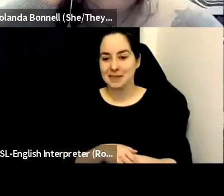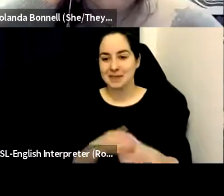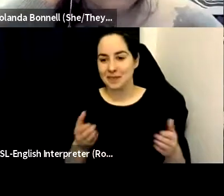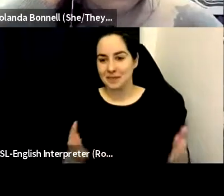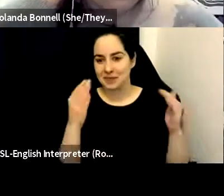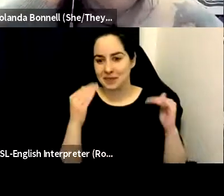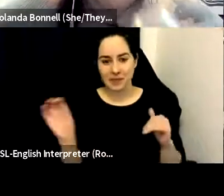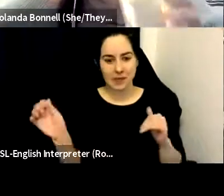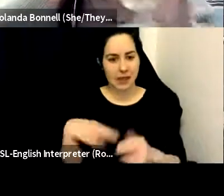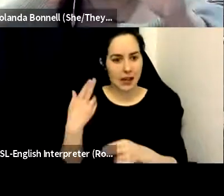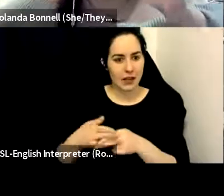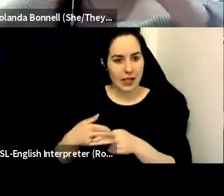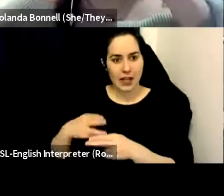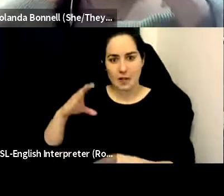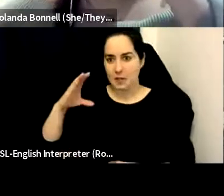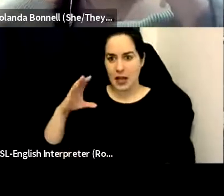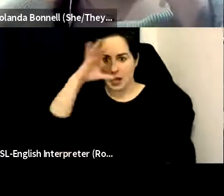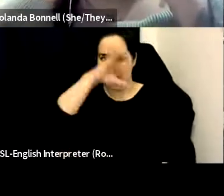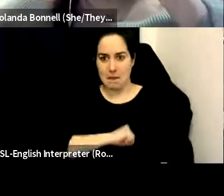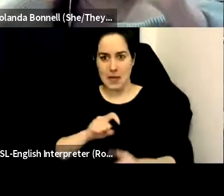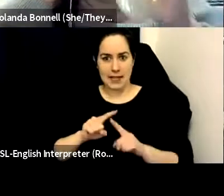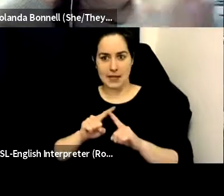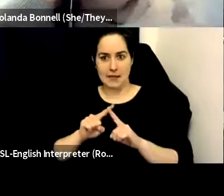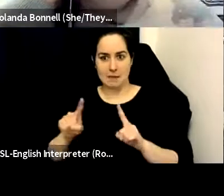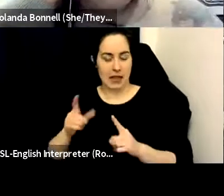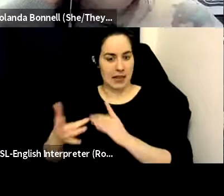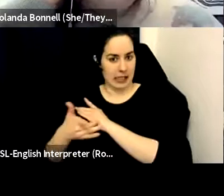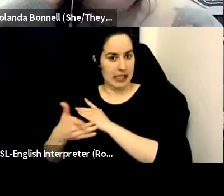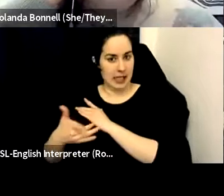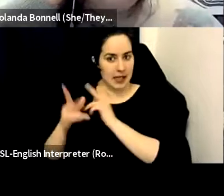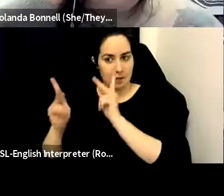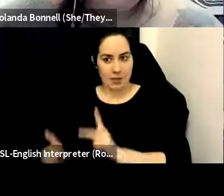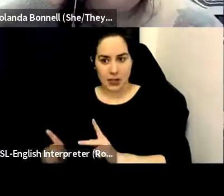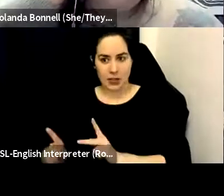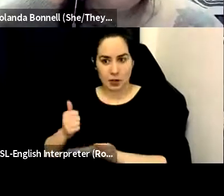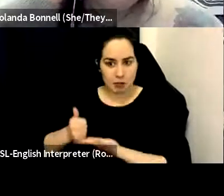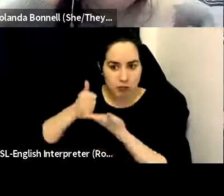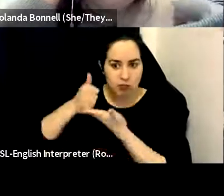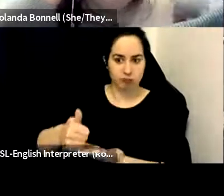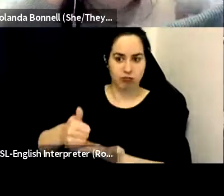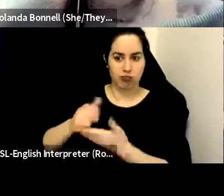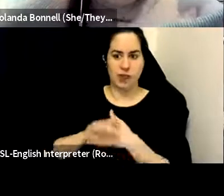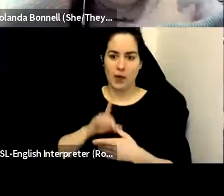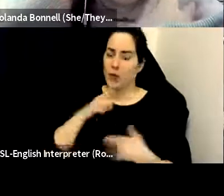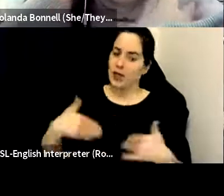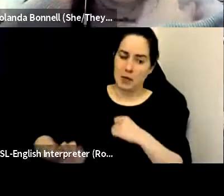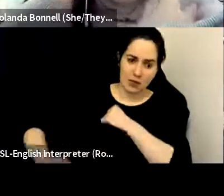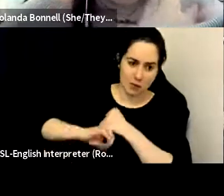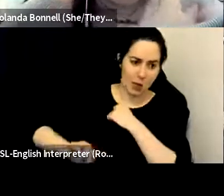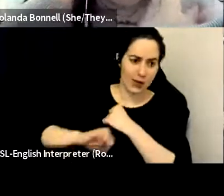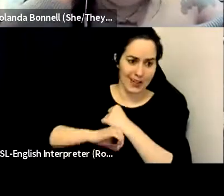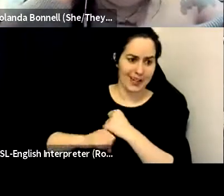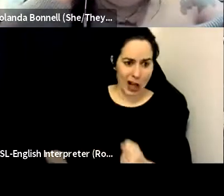done a lot to help sort of set up the whole tech situation. Rinchen at TPM, who's supported a lot with